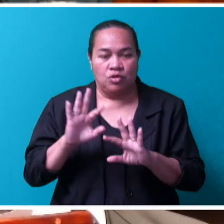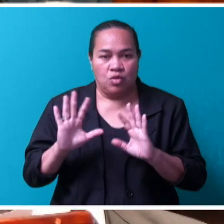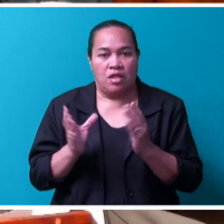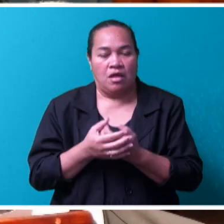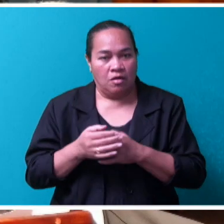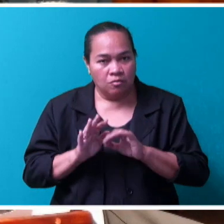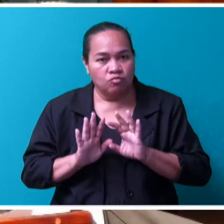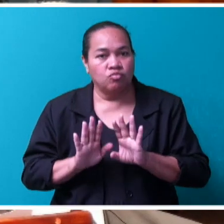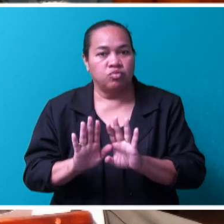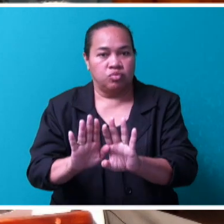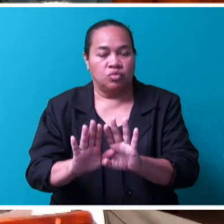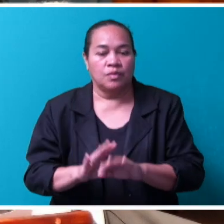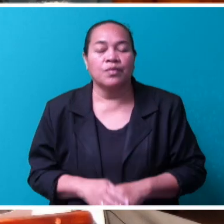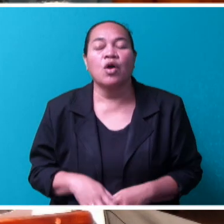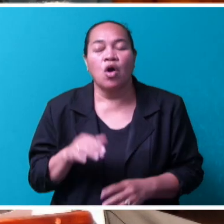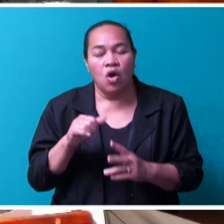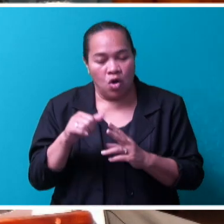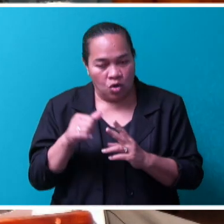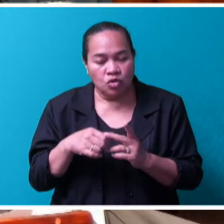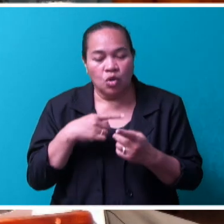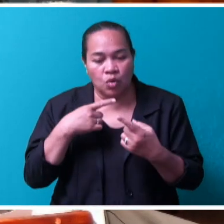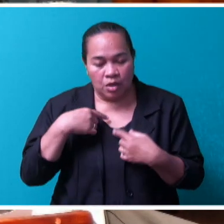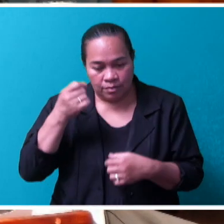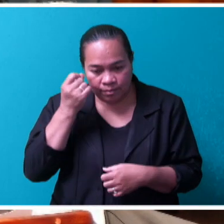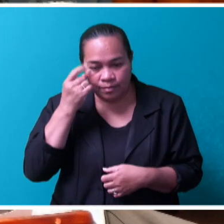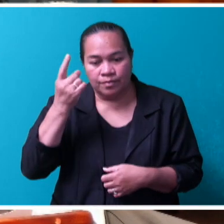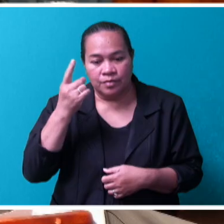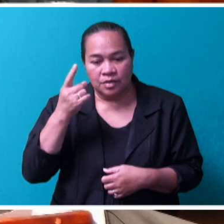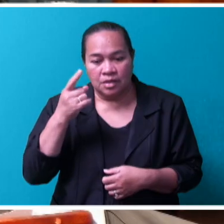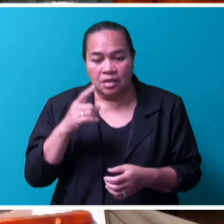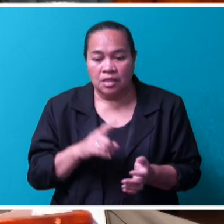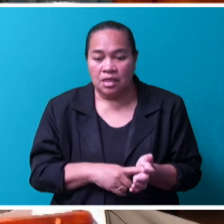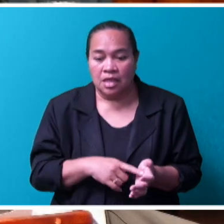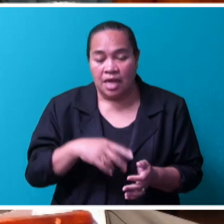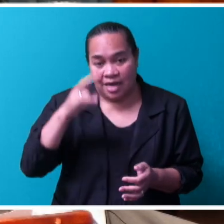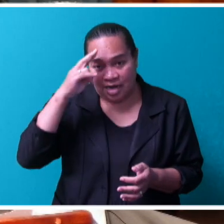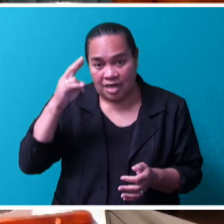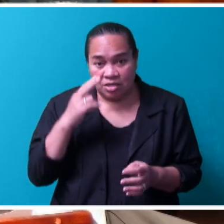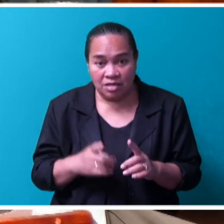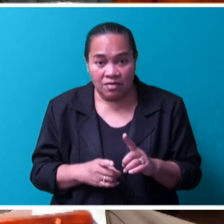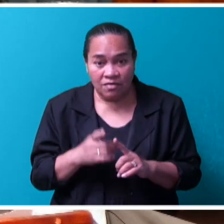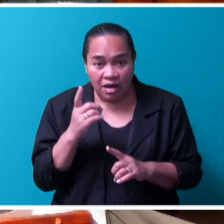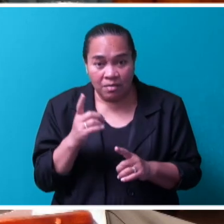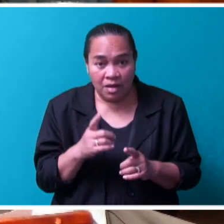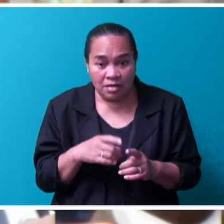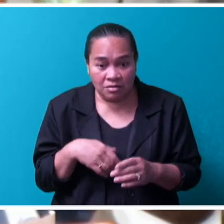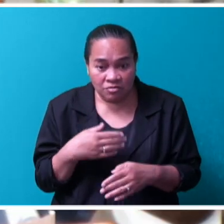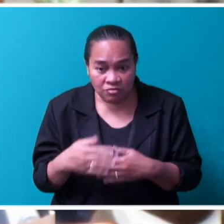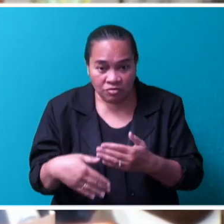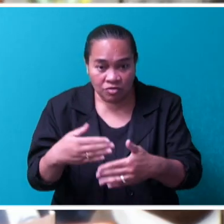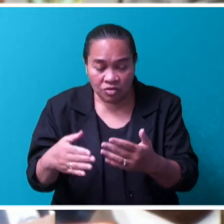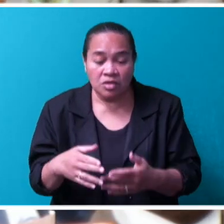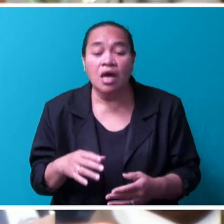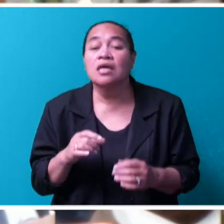It also recognizes the lasting national development begins with strong